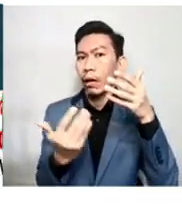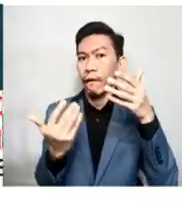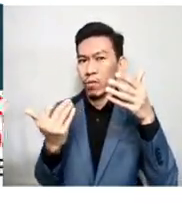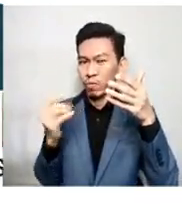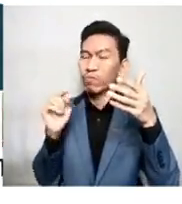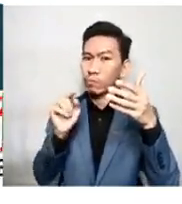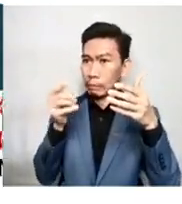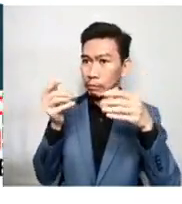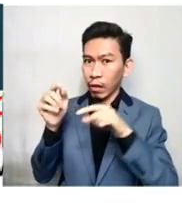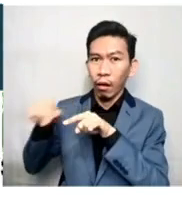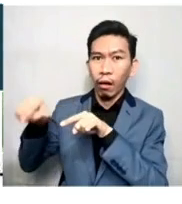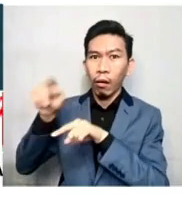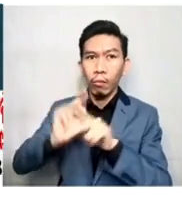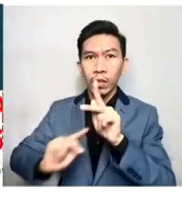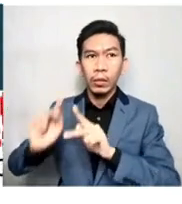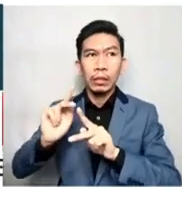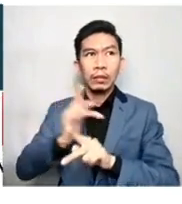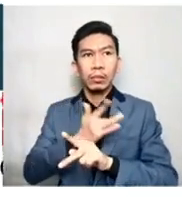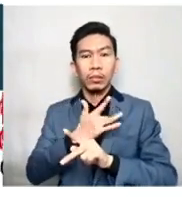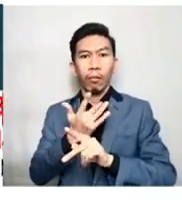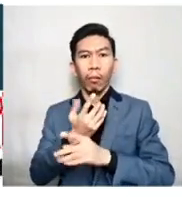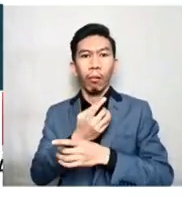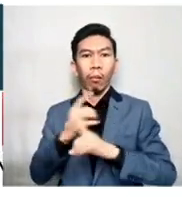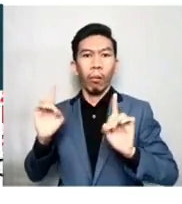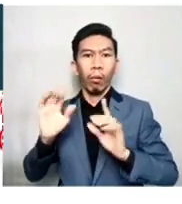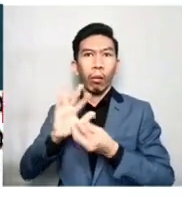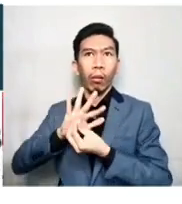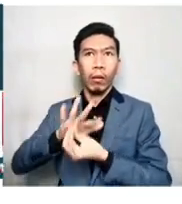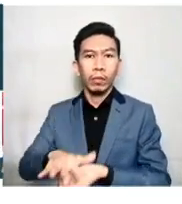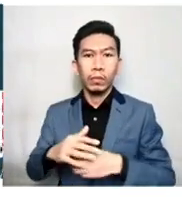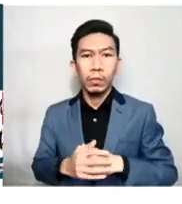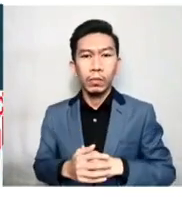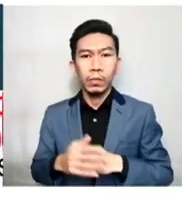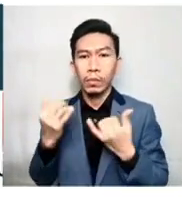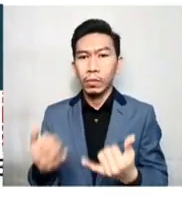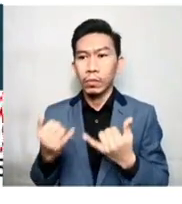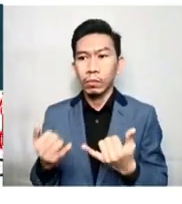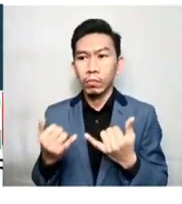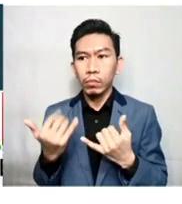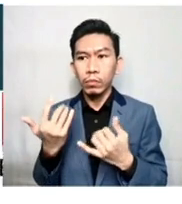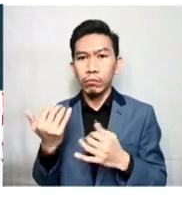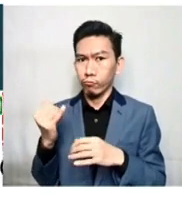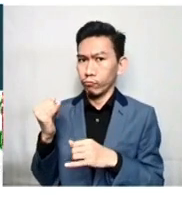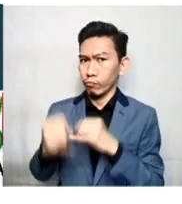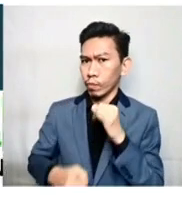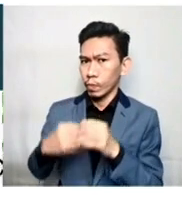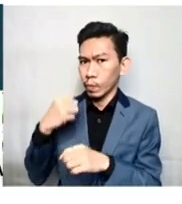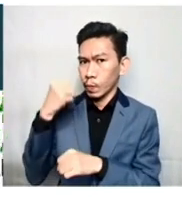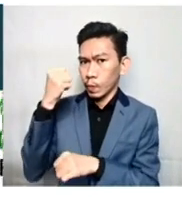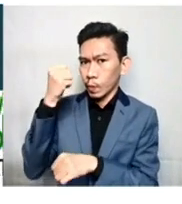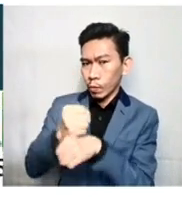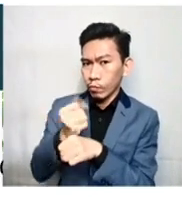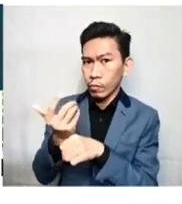for democracy. This administration, as you know, Cristina, is entering its final year. Do you think, though, that it will